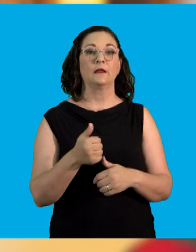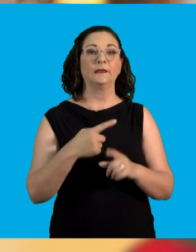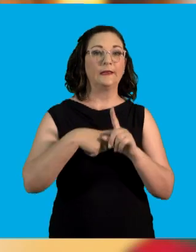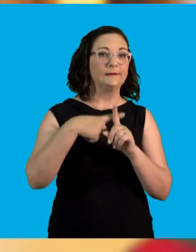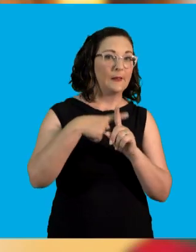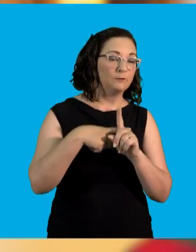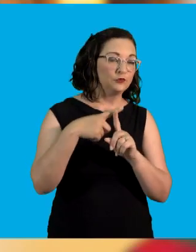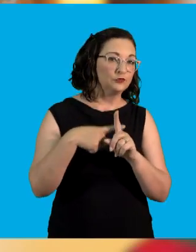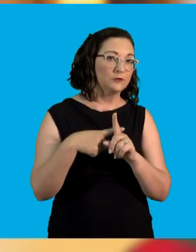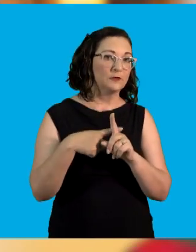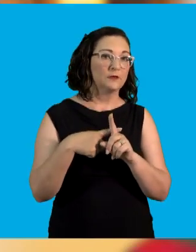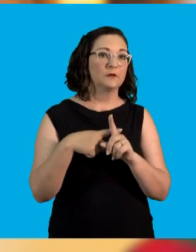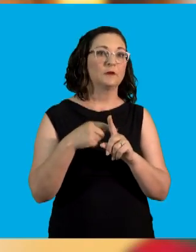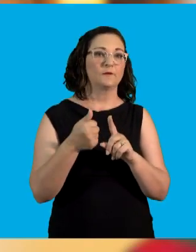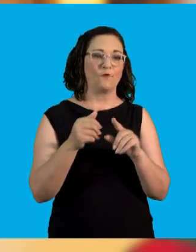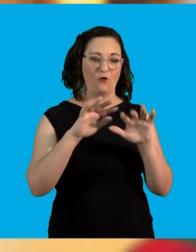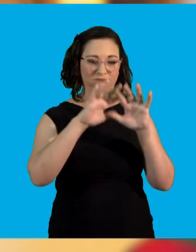the temperature